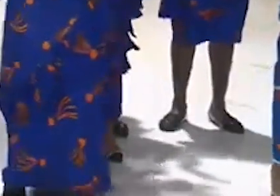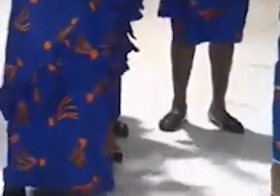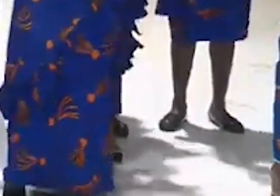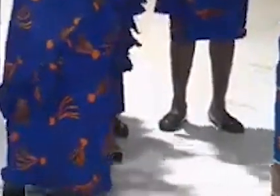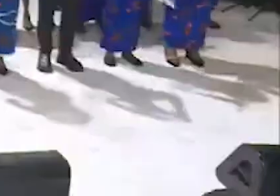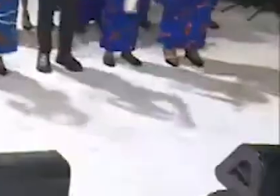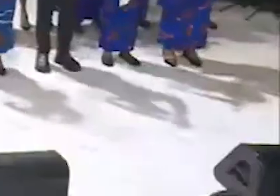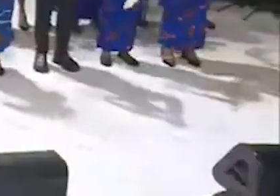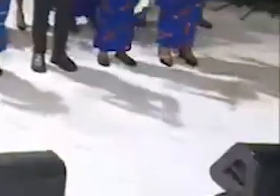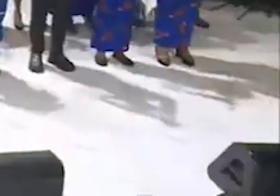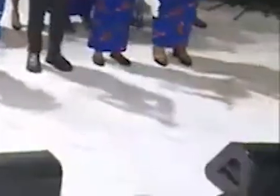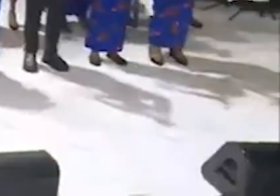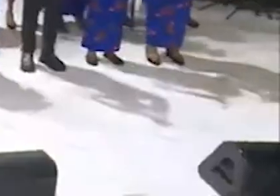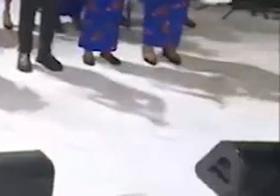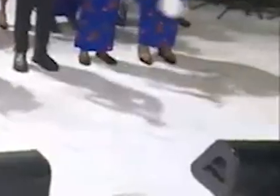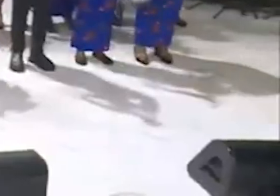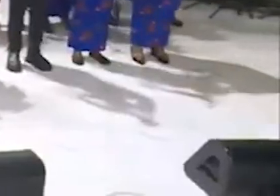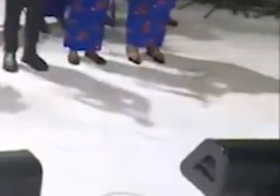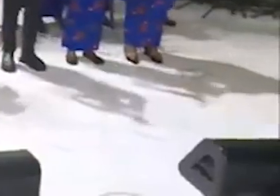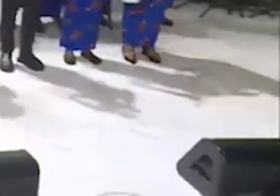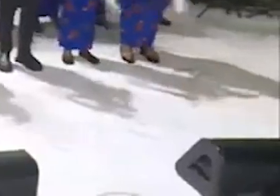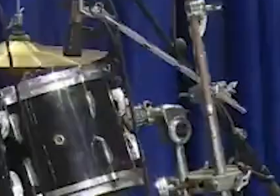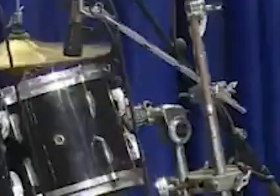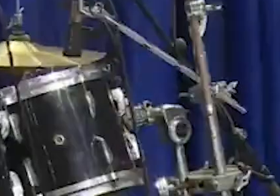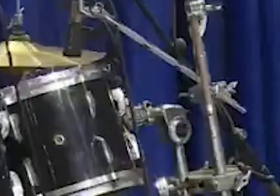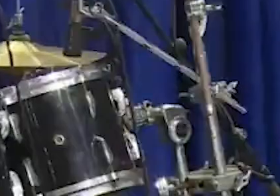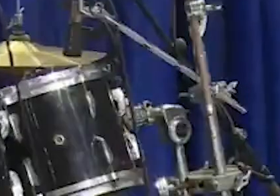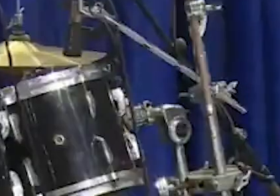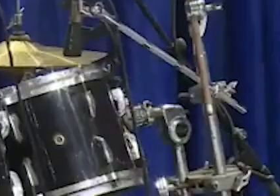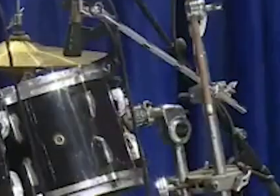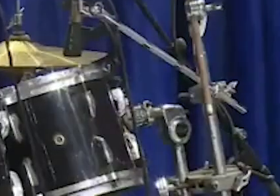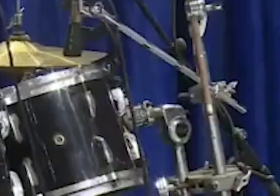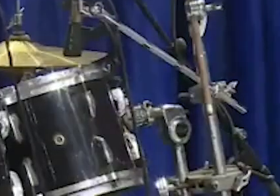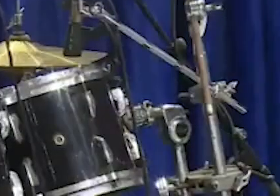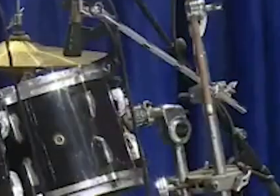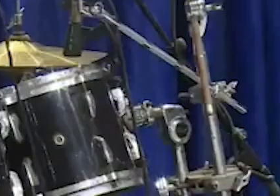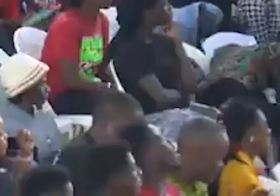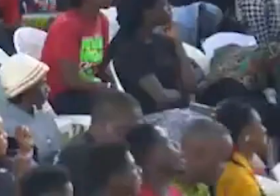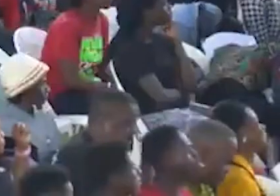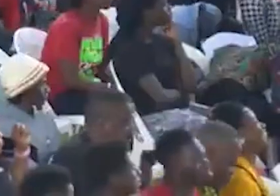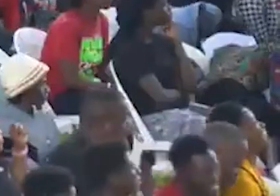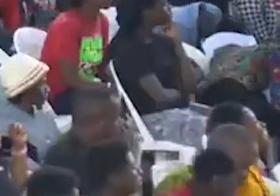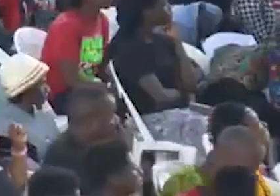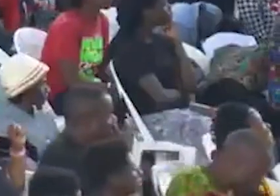spray perfume, but your presence is an asset. Talking about your